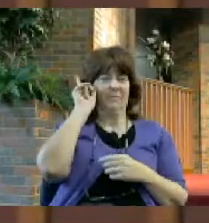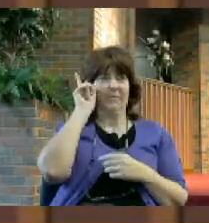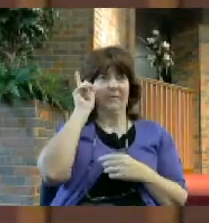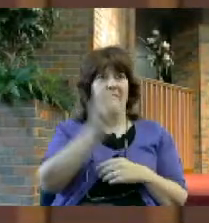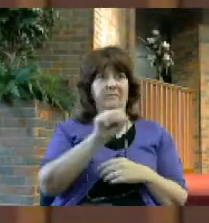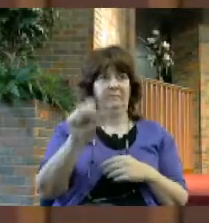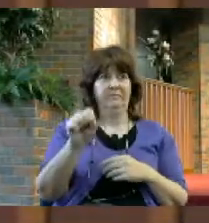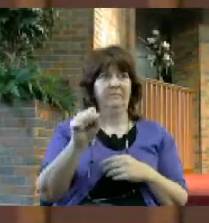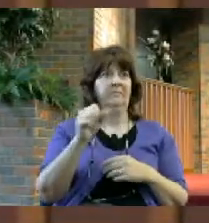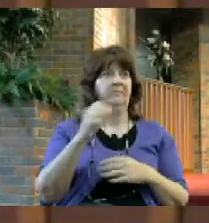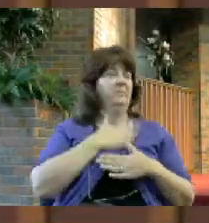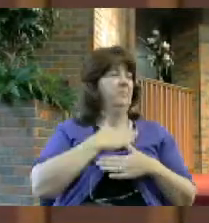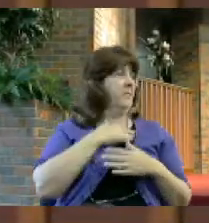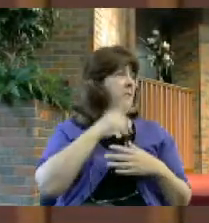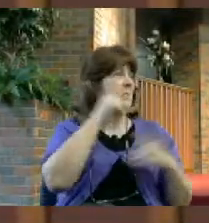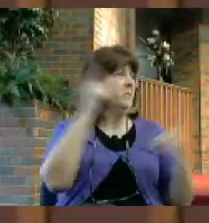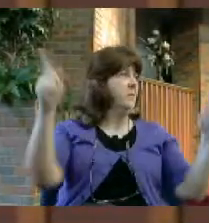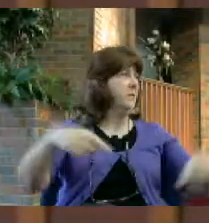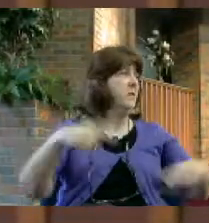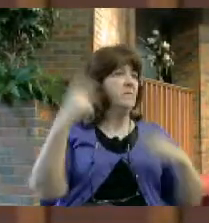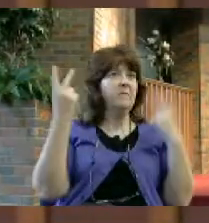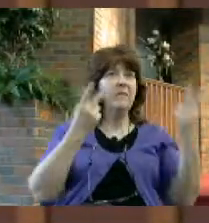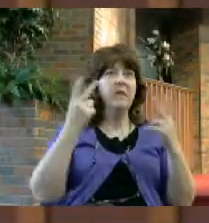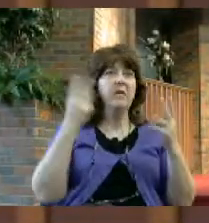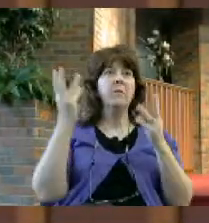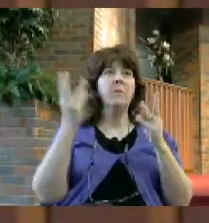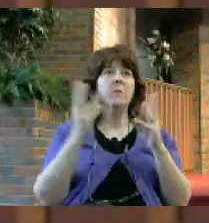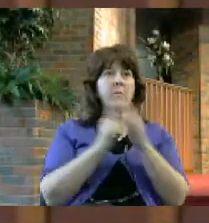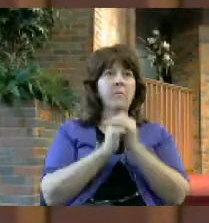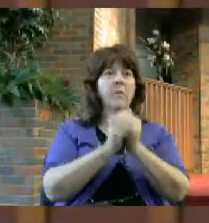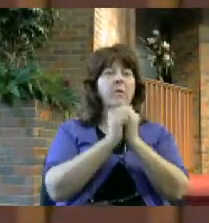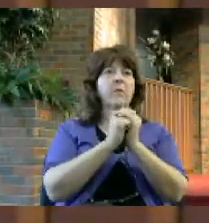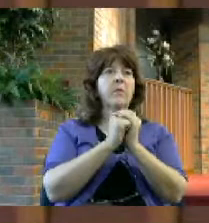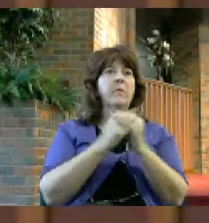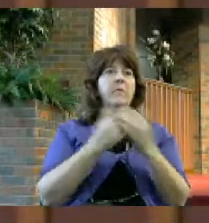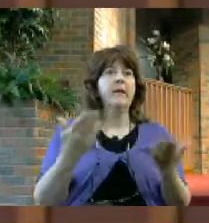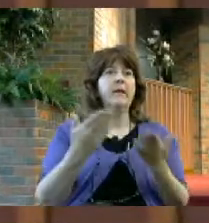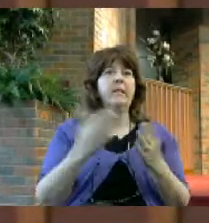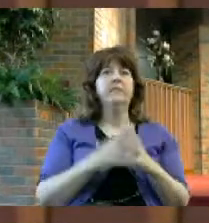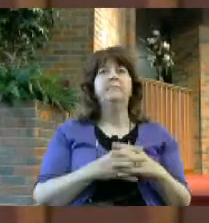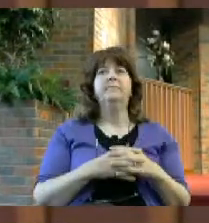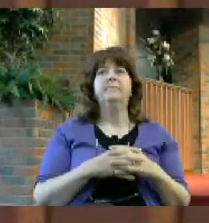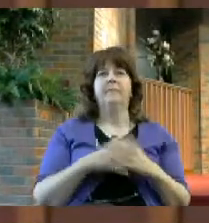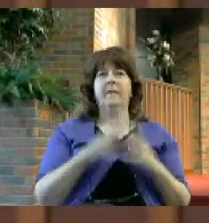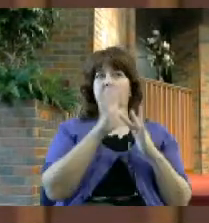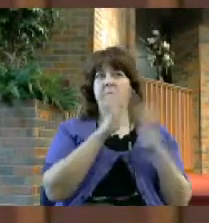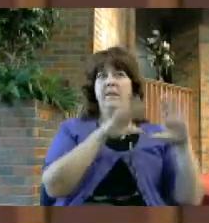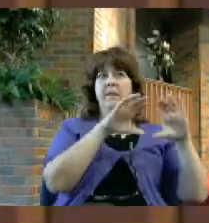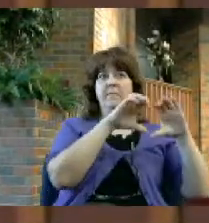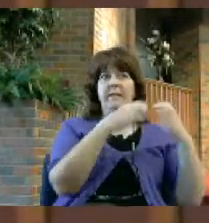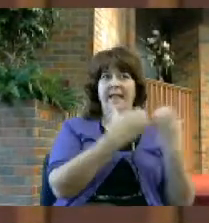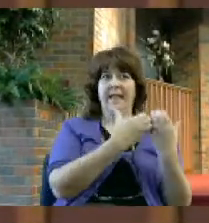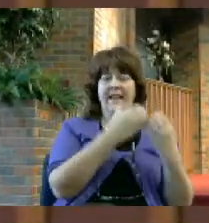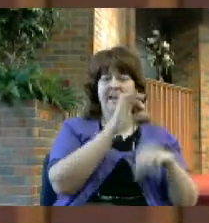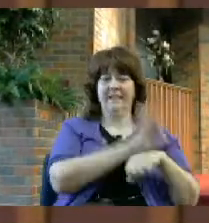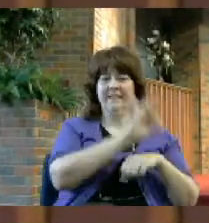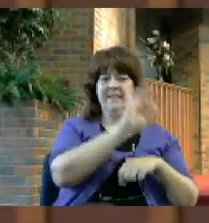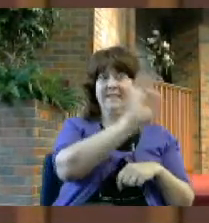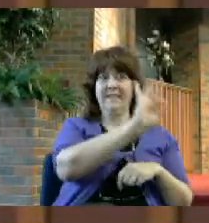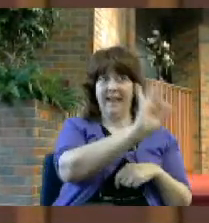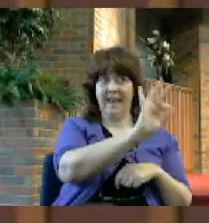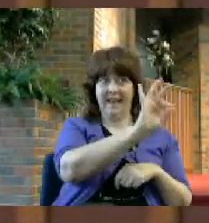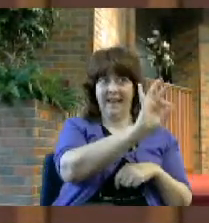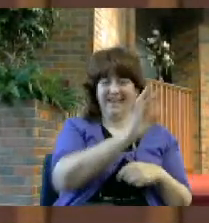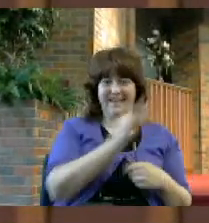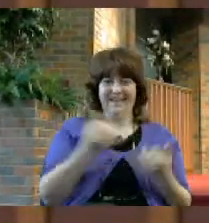morning worshiping. And if you are visiting and not familiar with our meeting times, we just finished up our Bible class hour at 9 o'clock, about to begin our